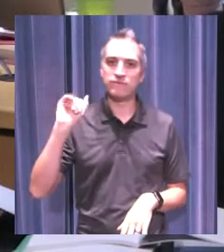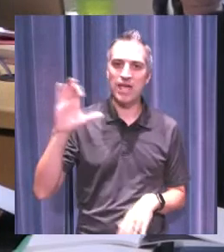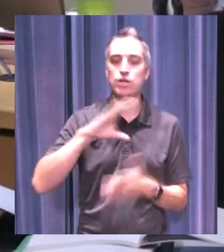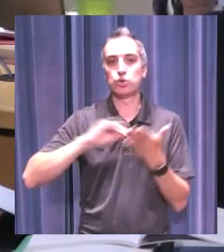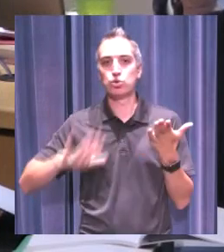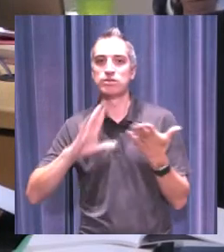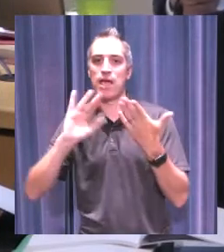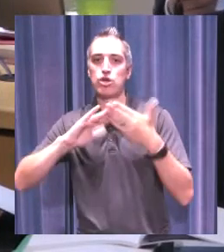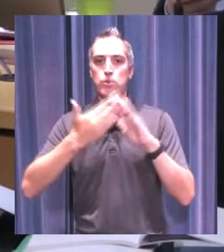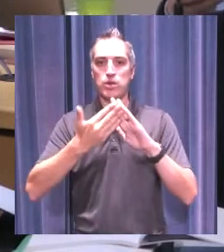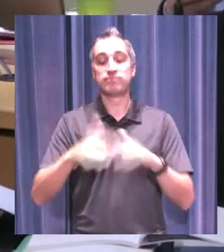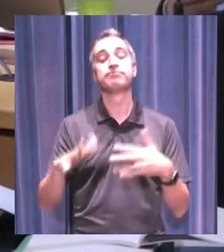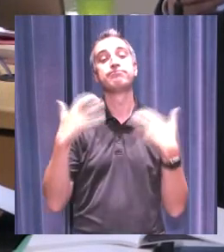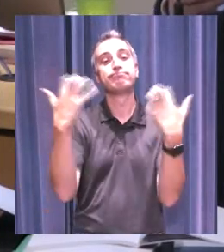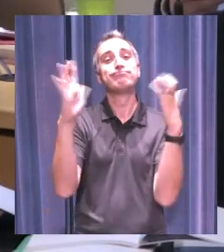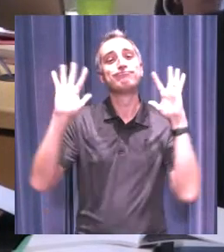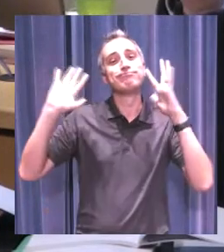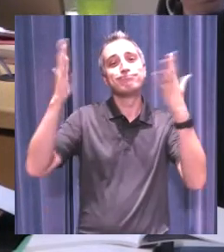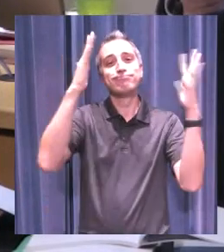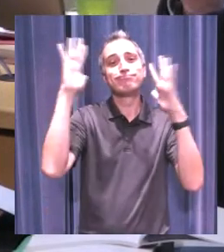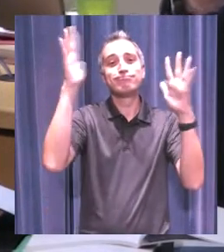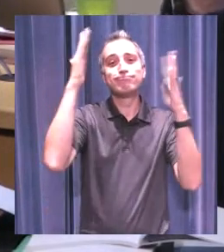Part